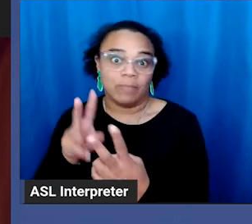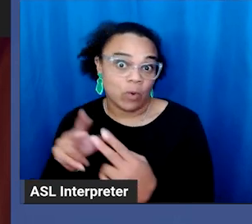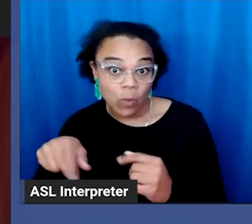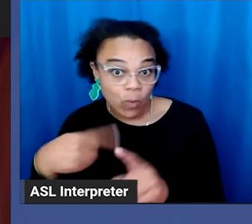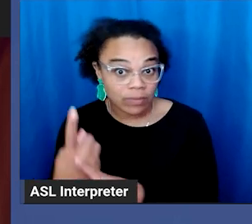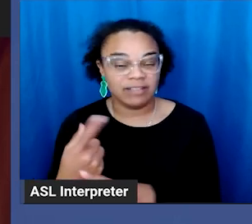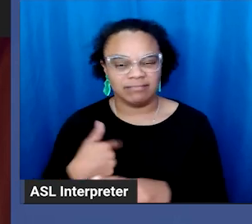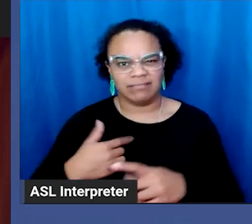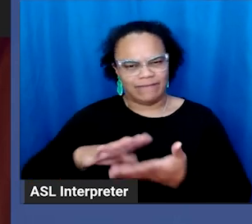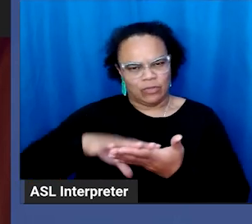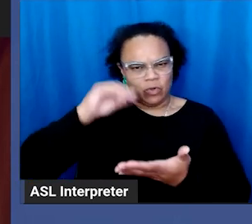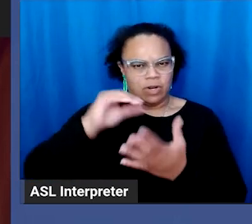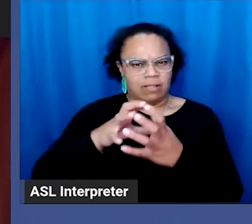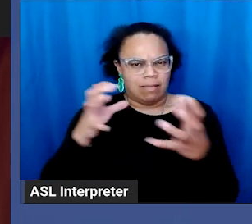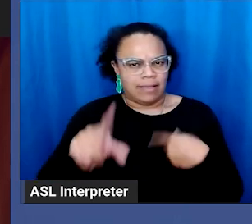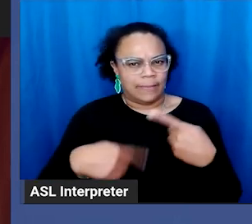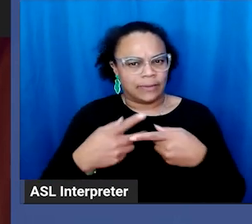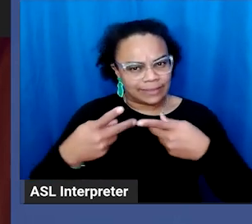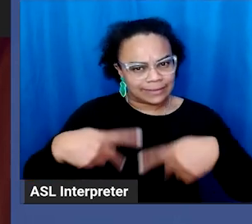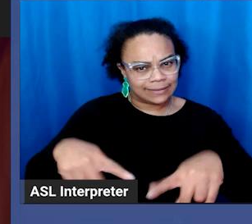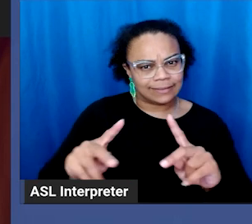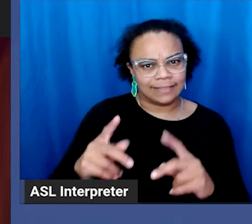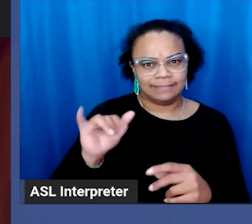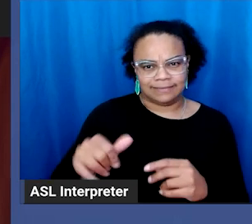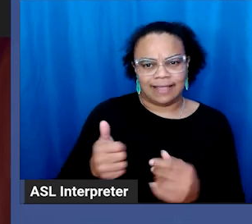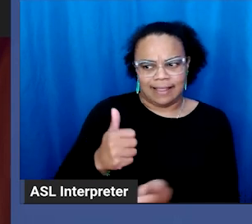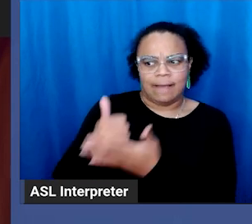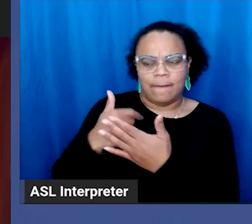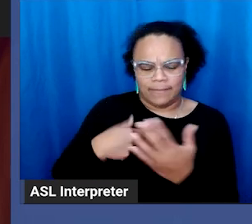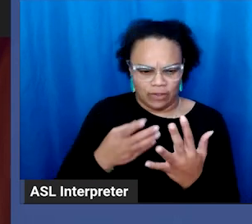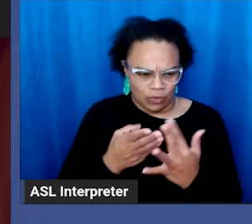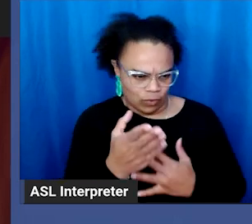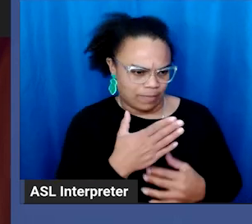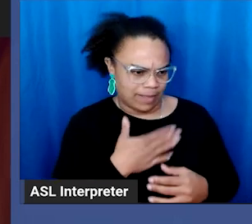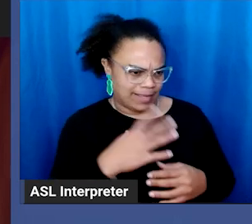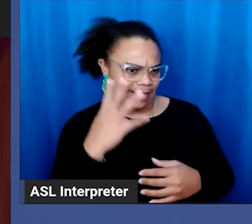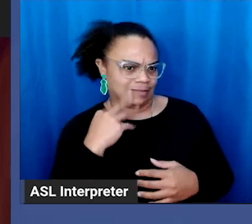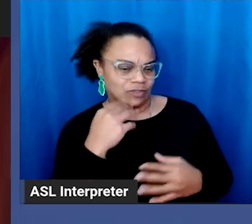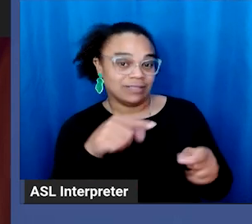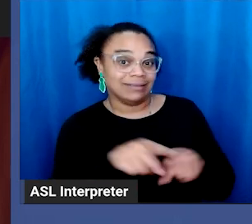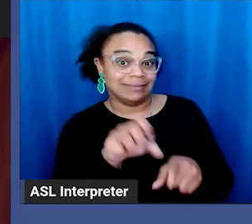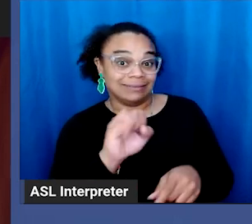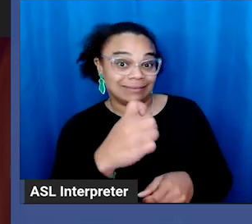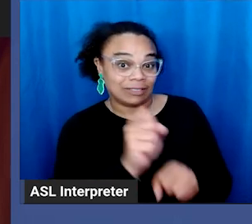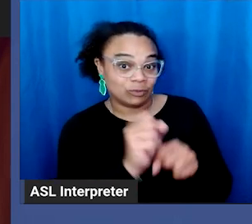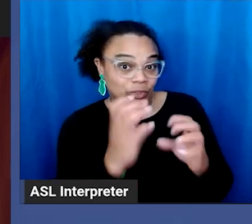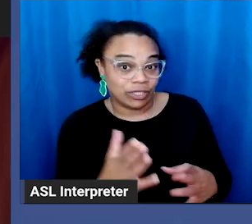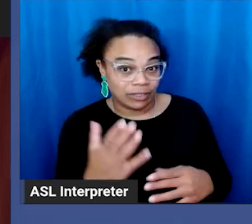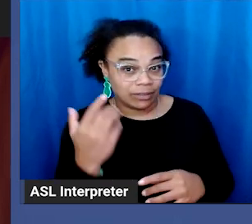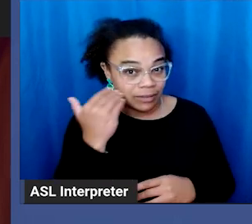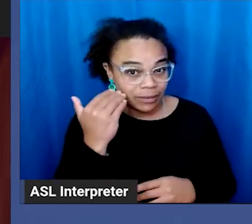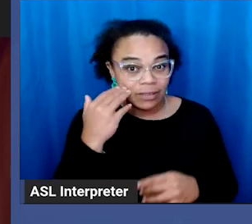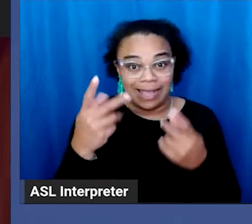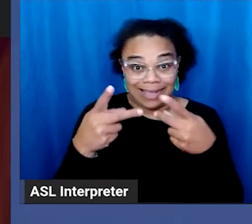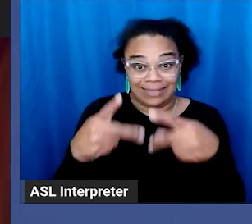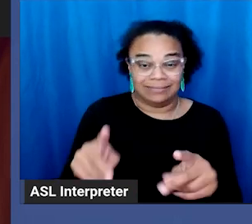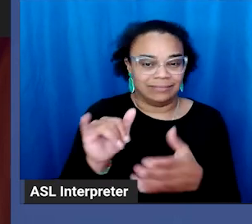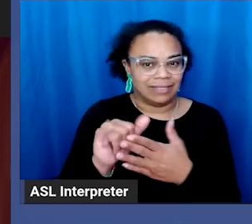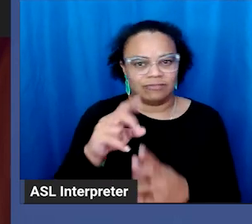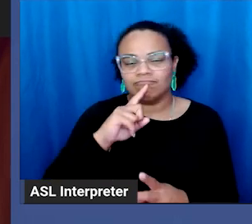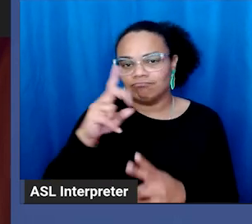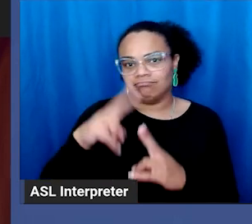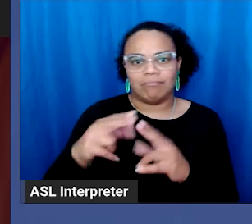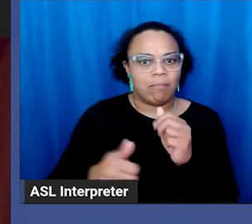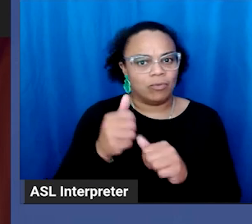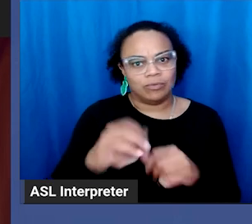this has helped me navigate through my experiences as a sex worker. Consent is really the MVP of non-monogamy and